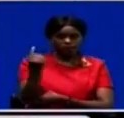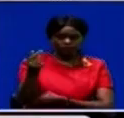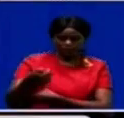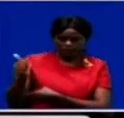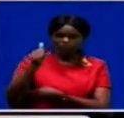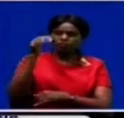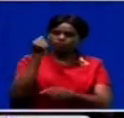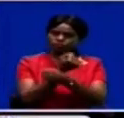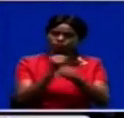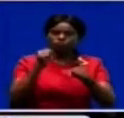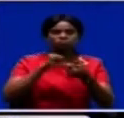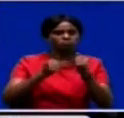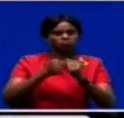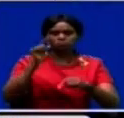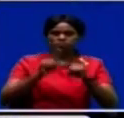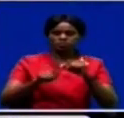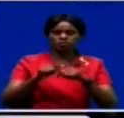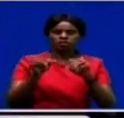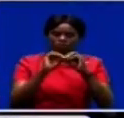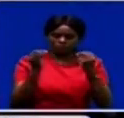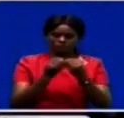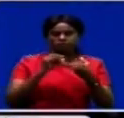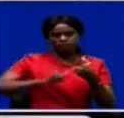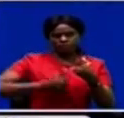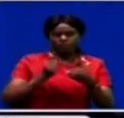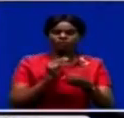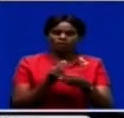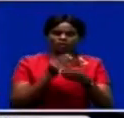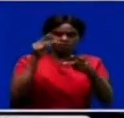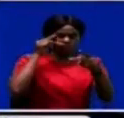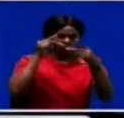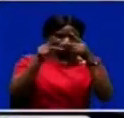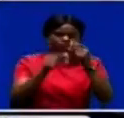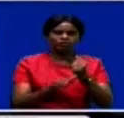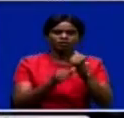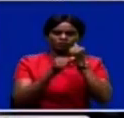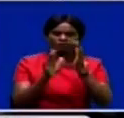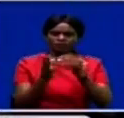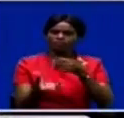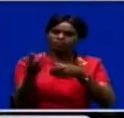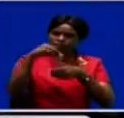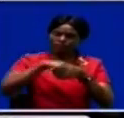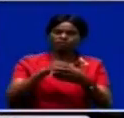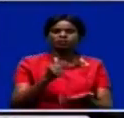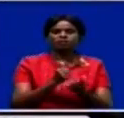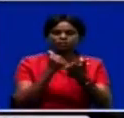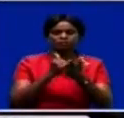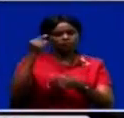the needs. And that is where organizations such as us, the Vision Ambassadors, come in to supplement government's